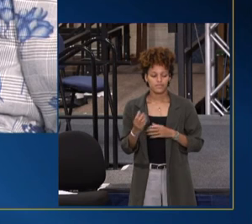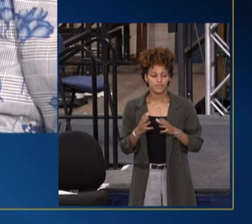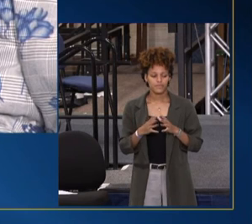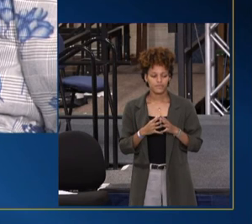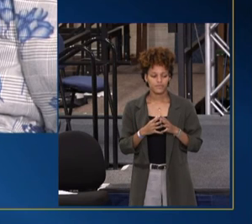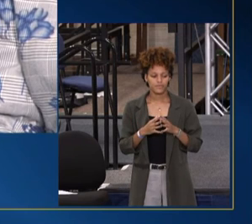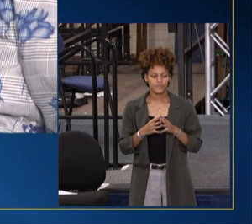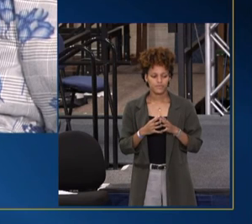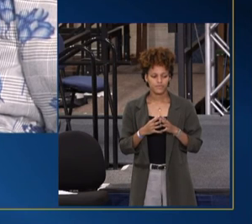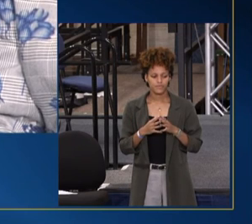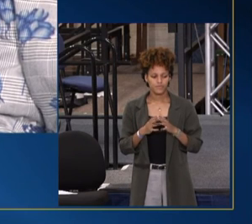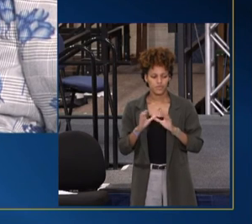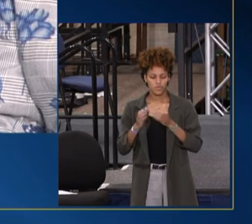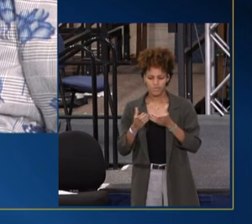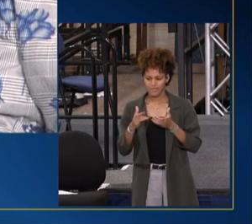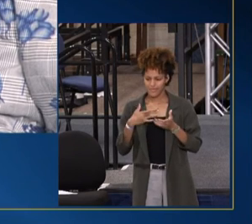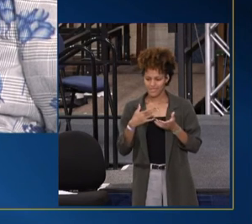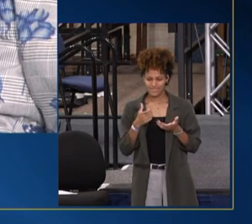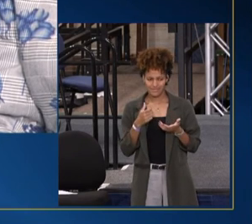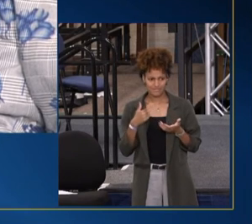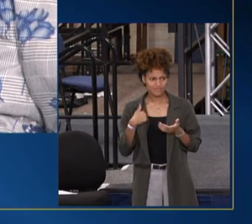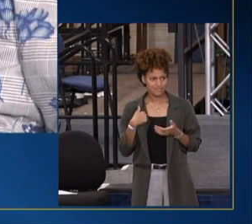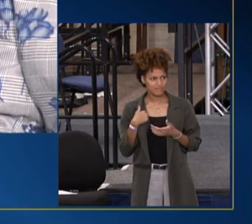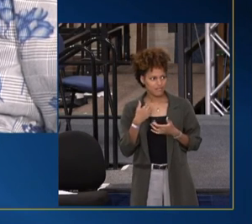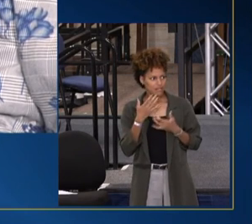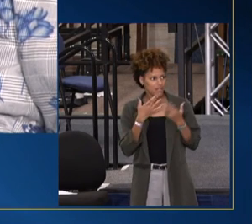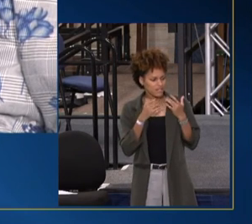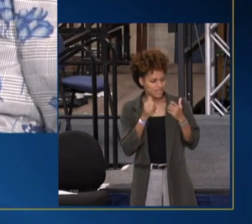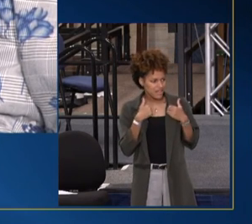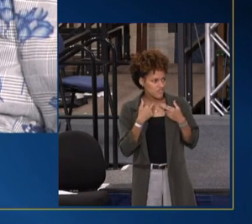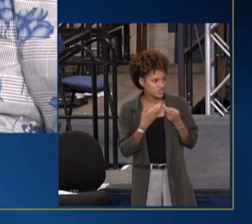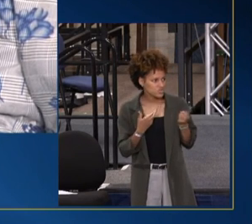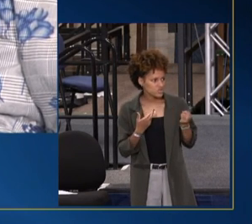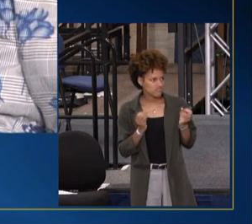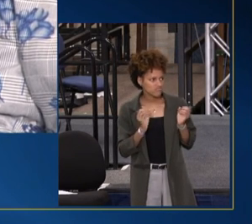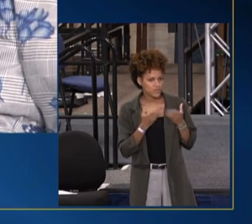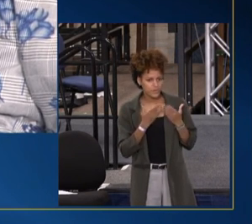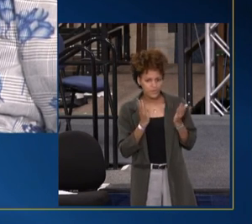they felt like that they didn't have resources anymore too,